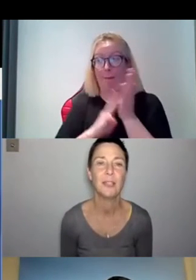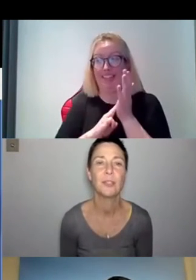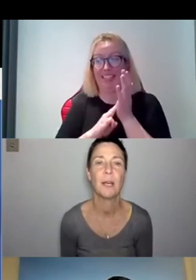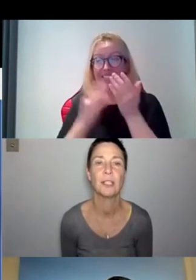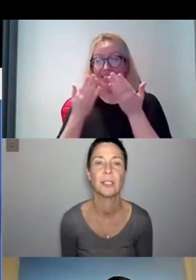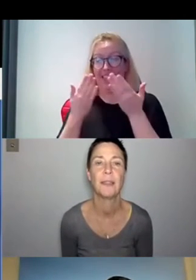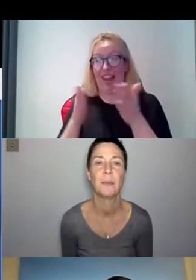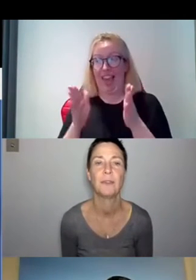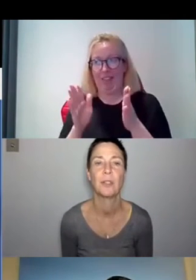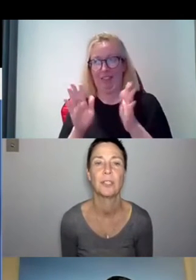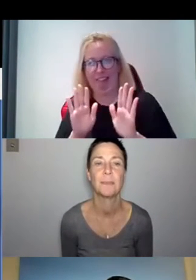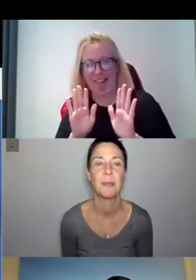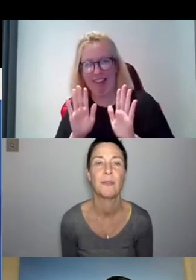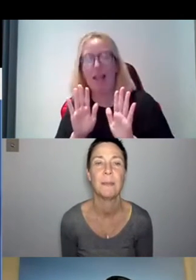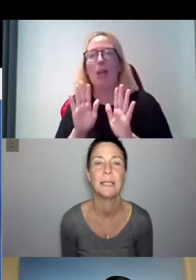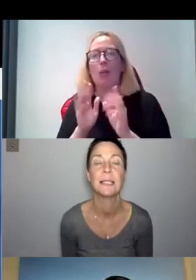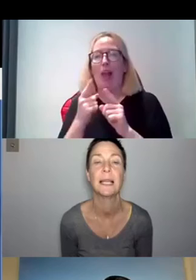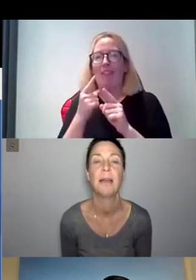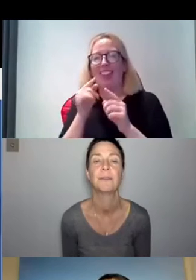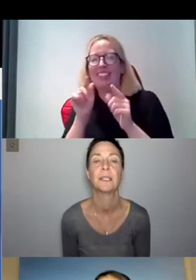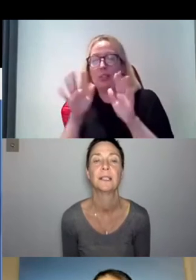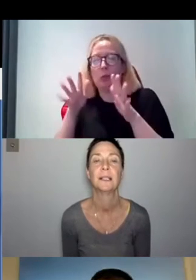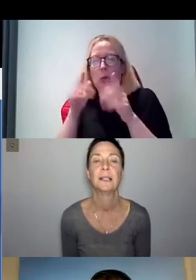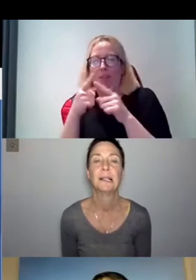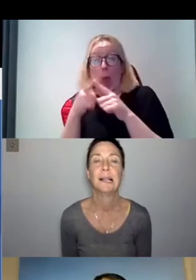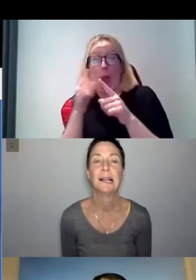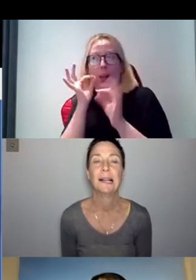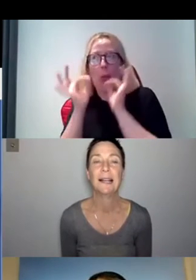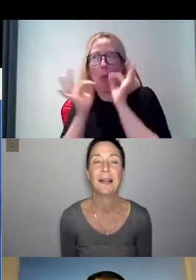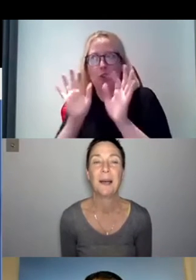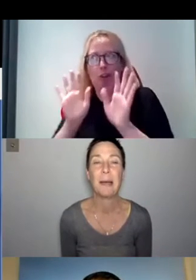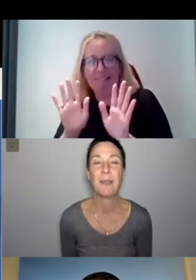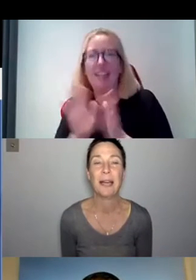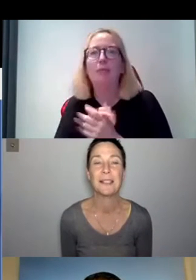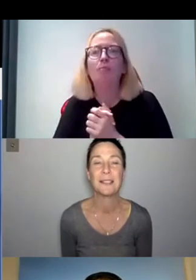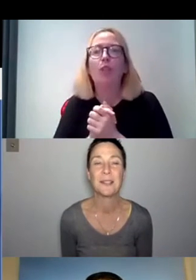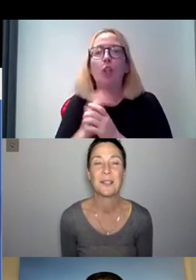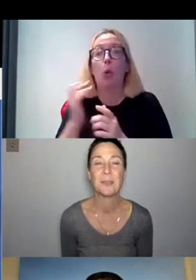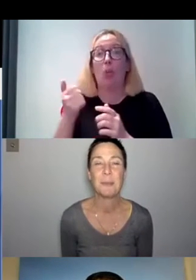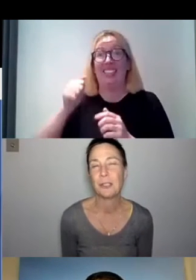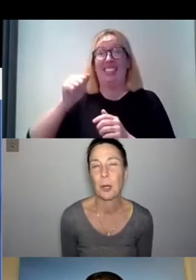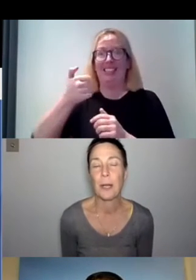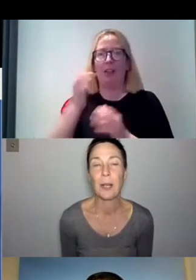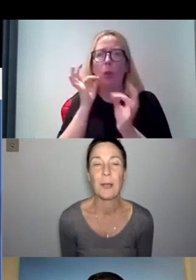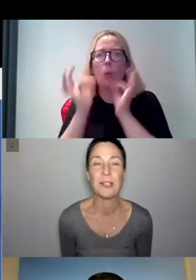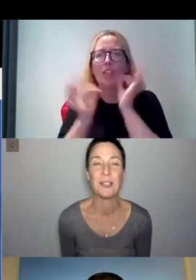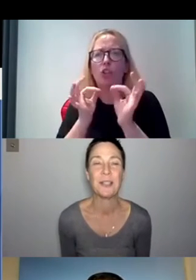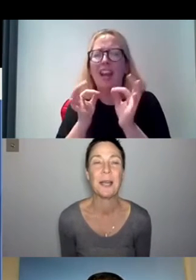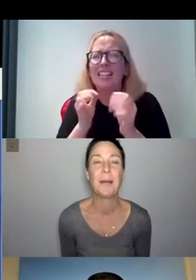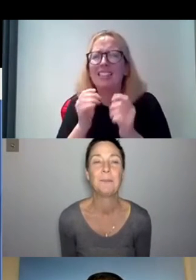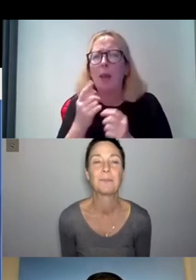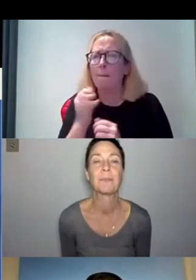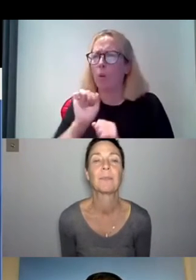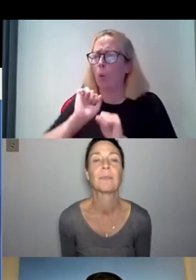Thank you so much. I think we've got just maybe 3 minutes left about that. So maybe just a quick